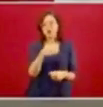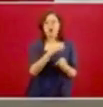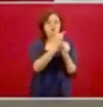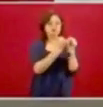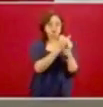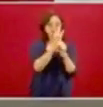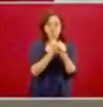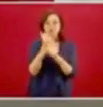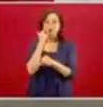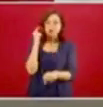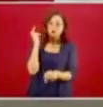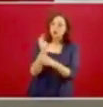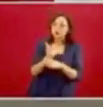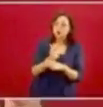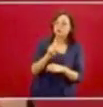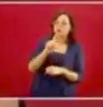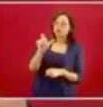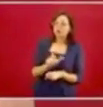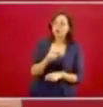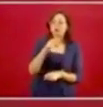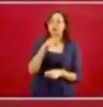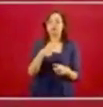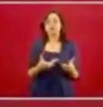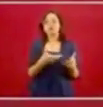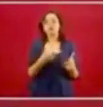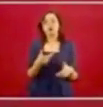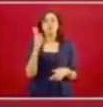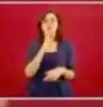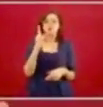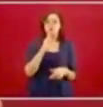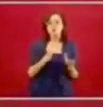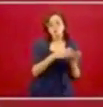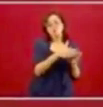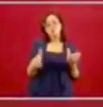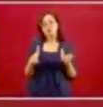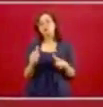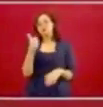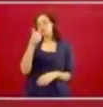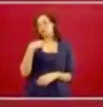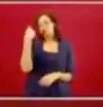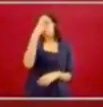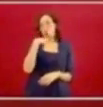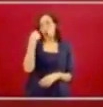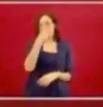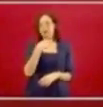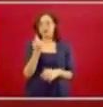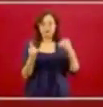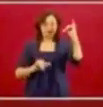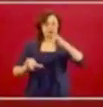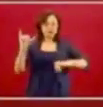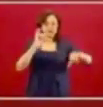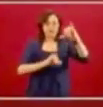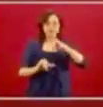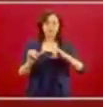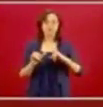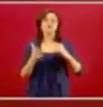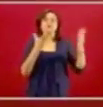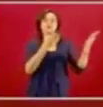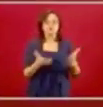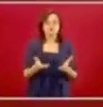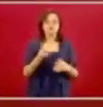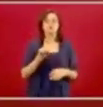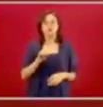epidemiological vigilance laboratory, and they have all the infrastructure necessary to run the test. And the test takes